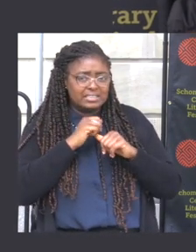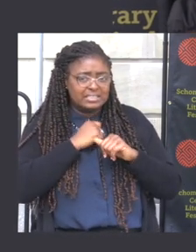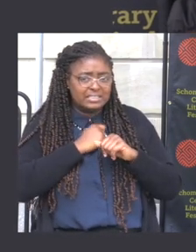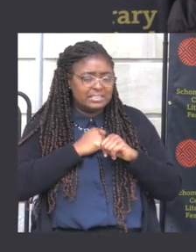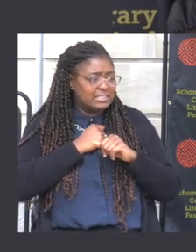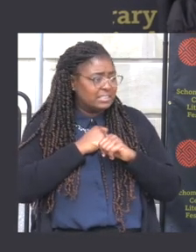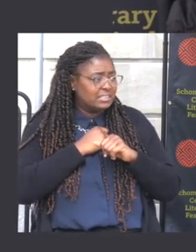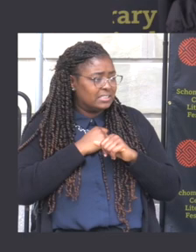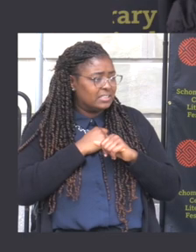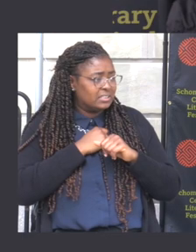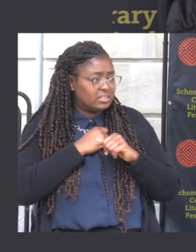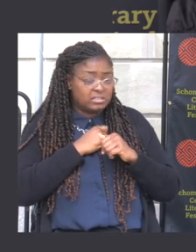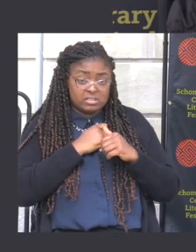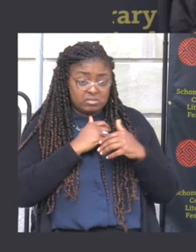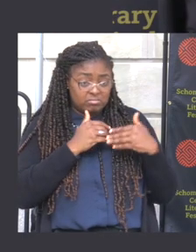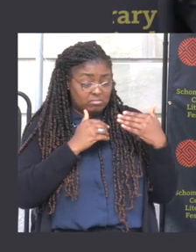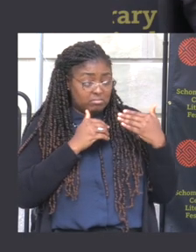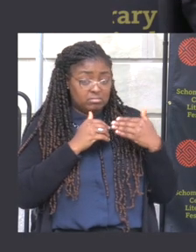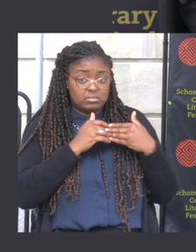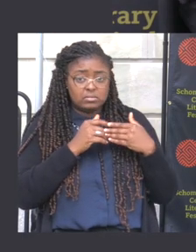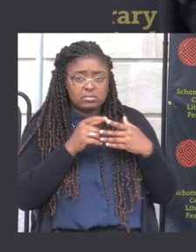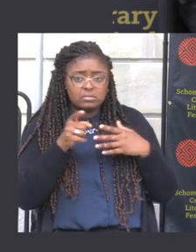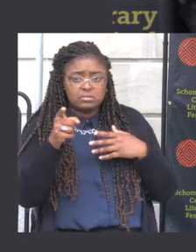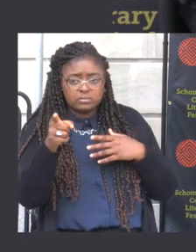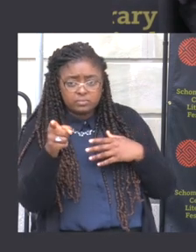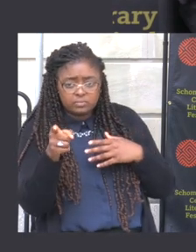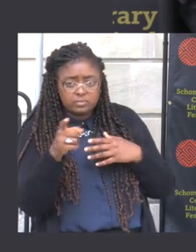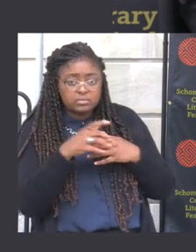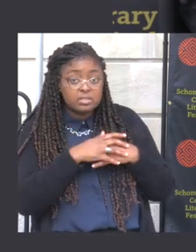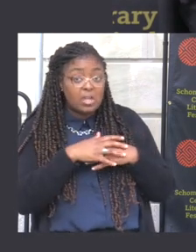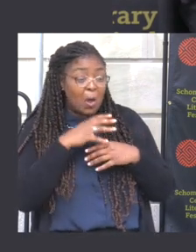Okay, sister, do you want to go ahead and go first? Yeah.